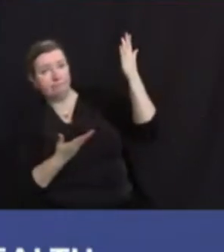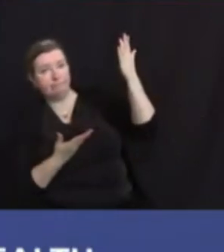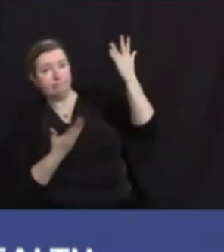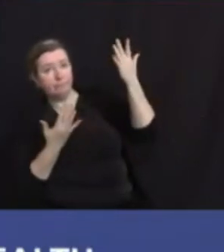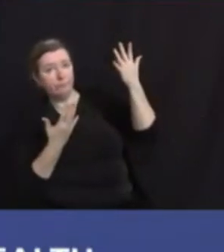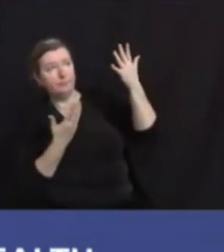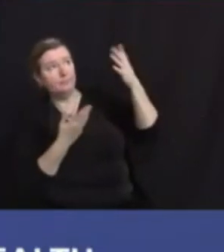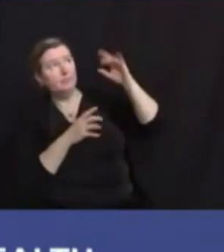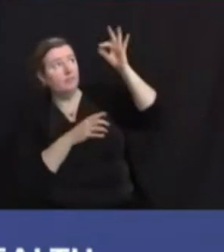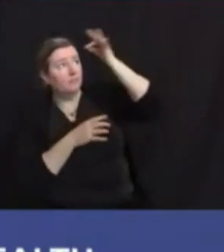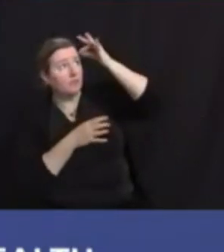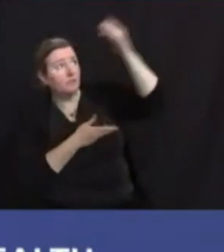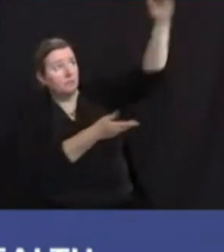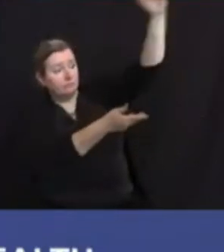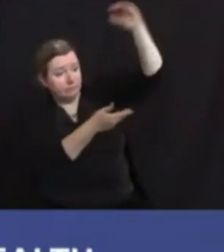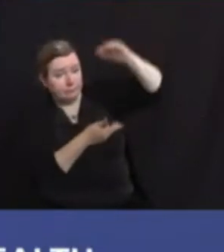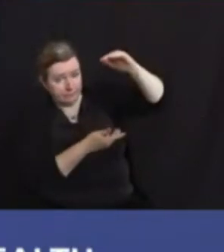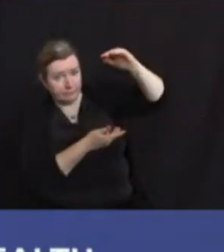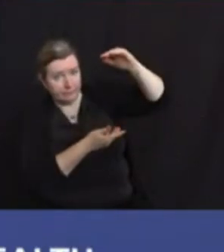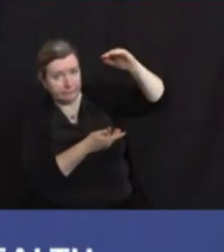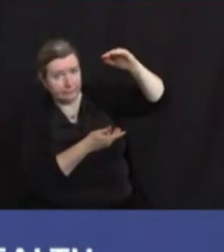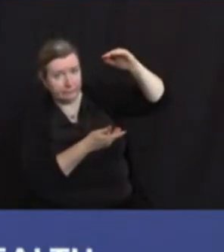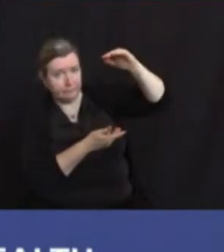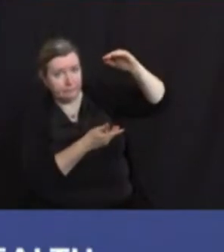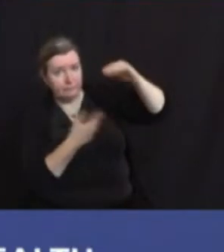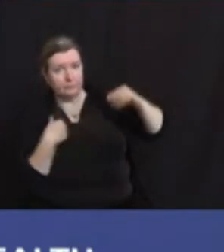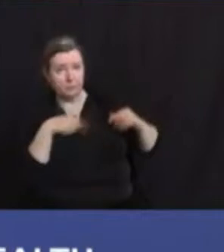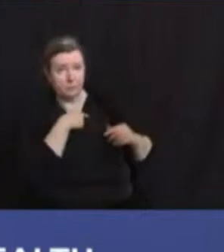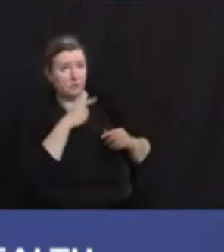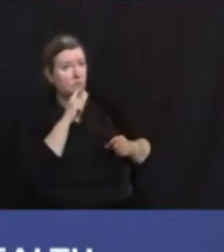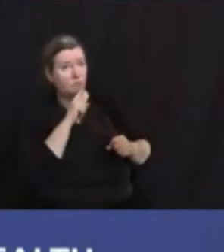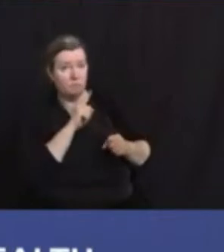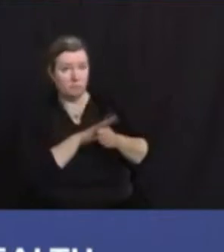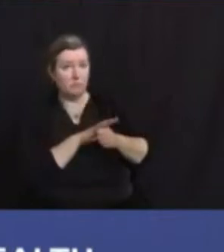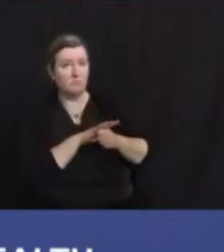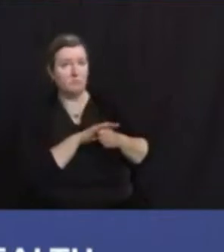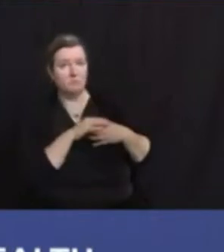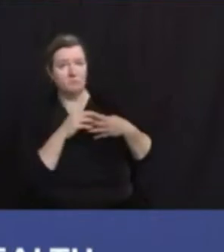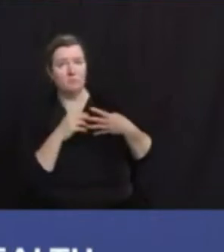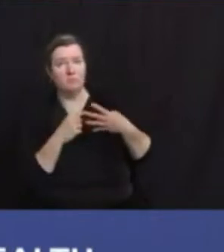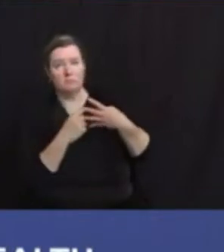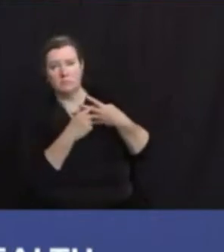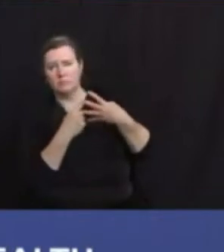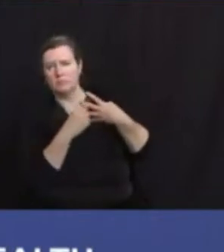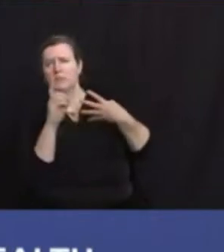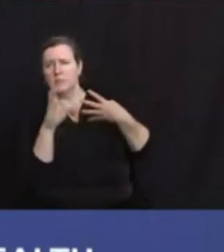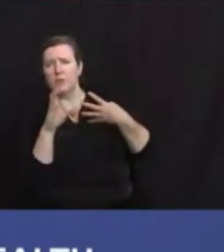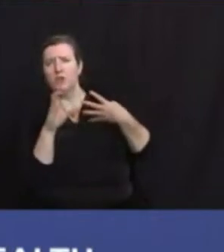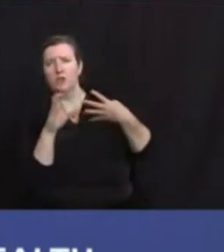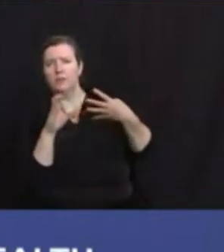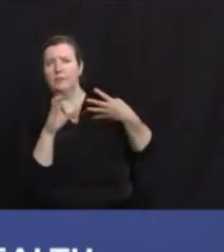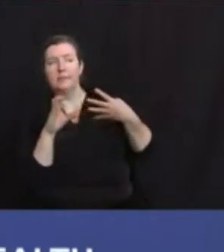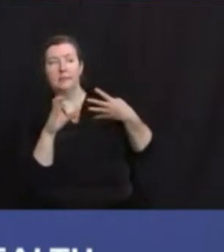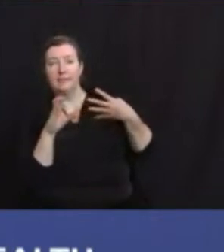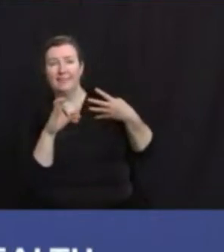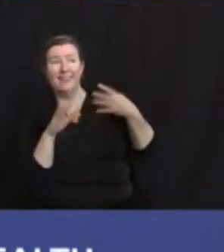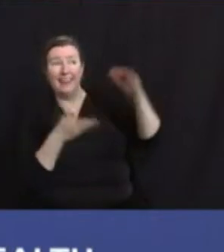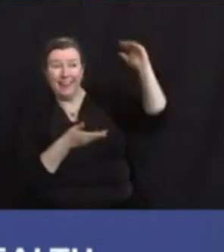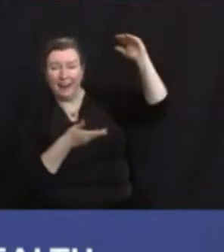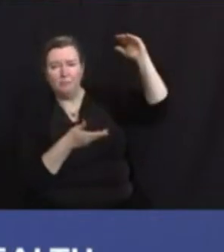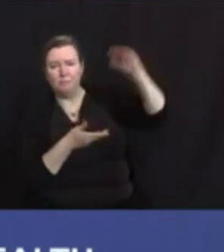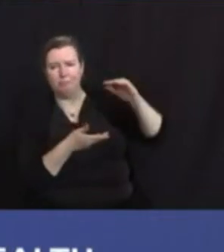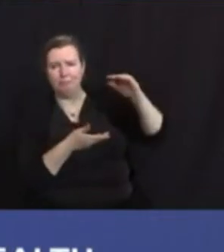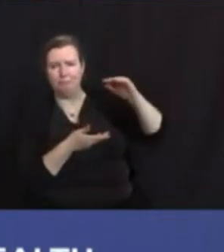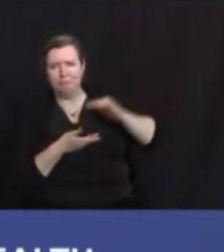than what we were sort of promised and indicated in early December. It is what it is. The Biden team are making great